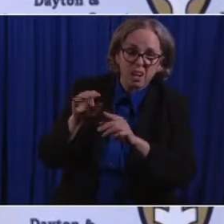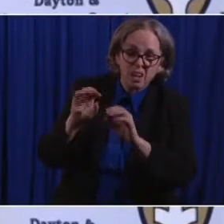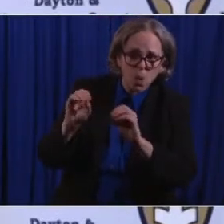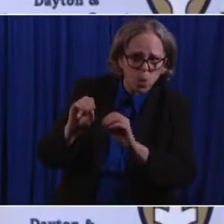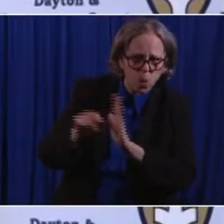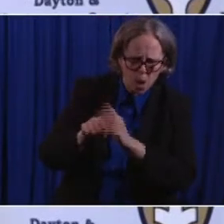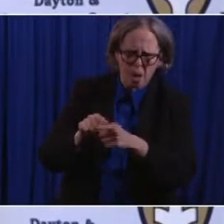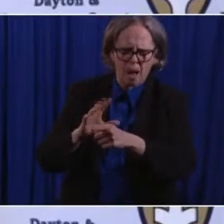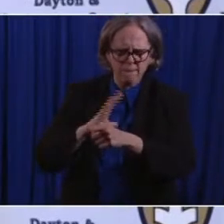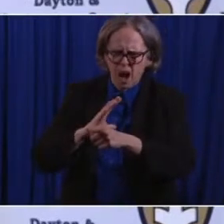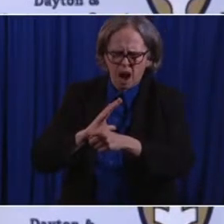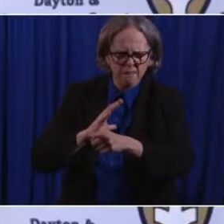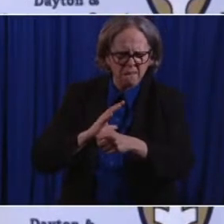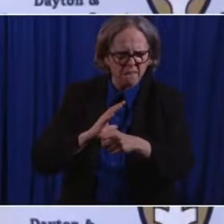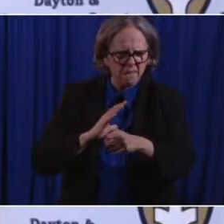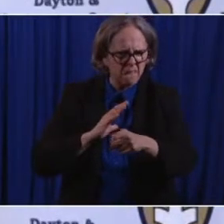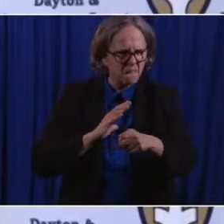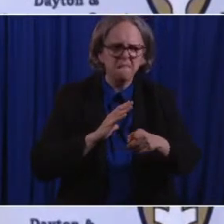reaction is.